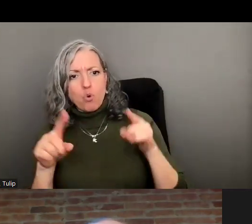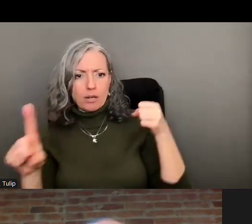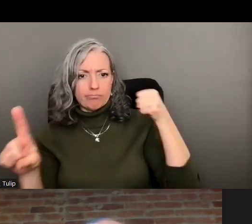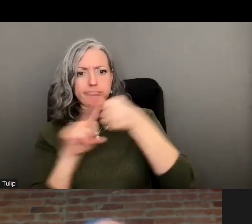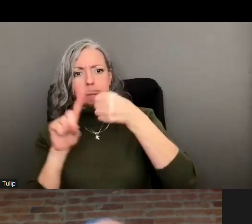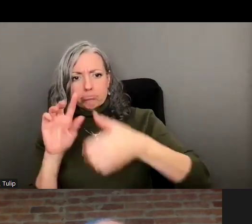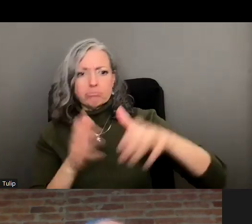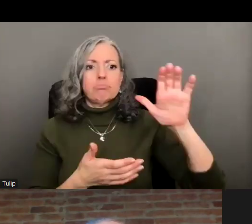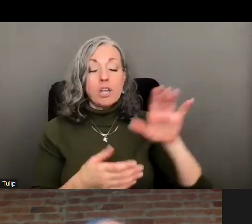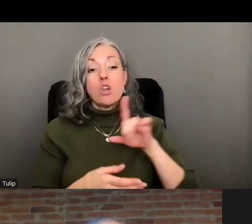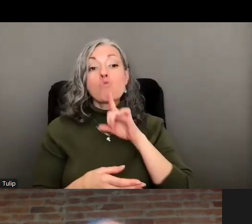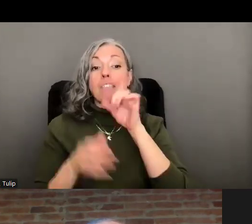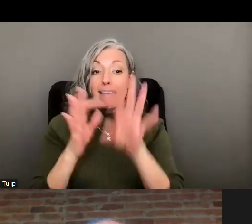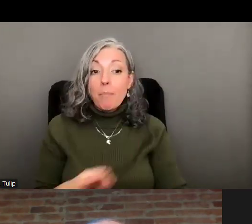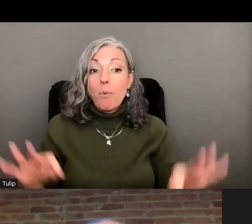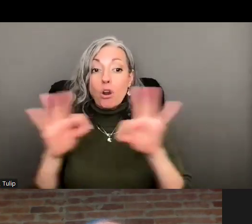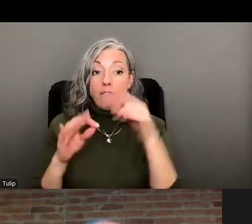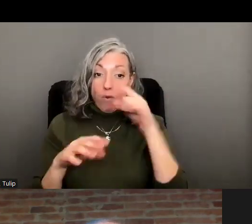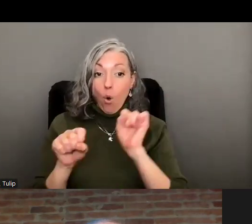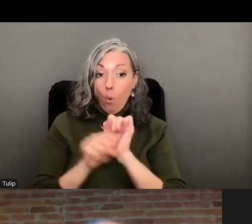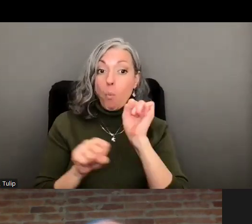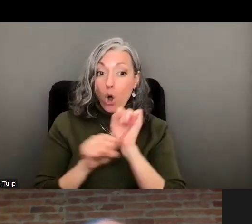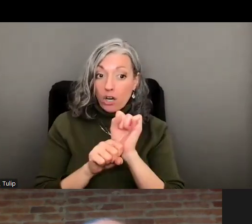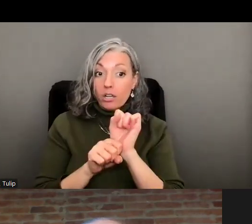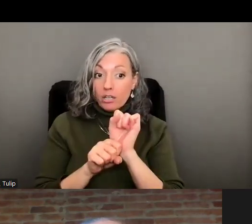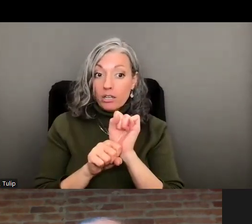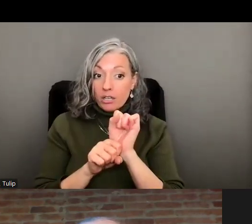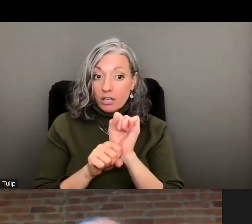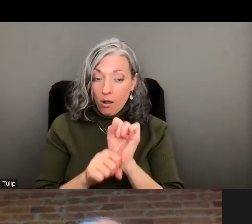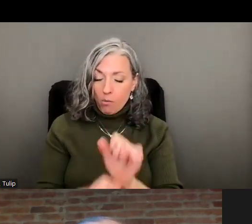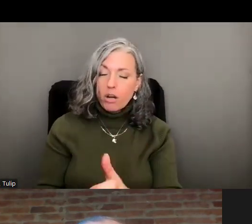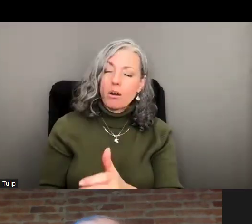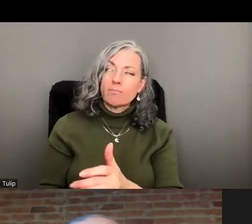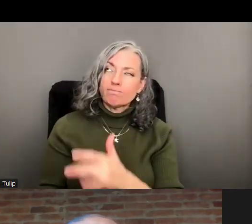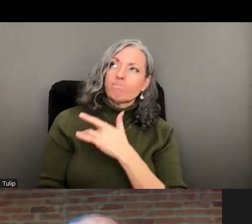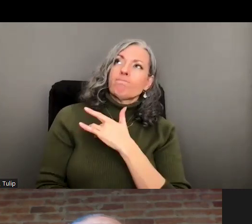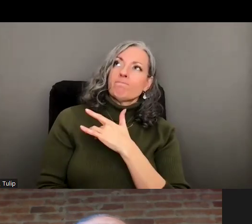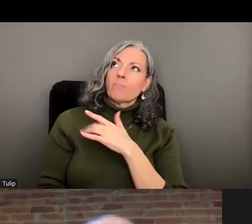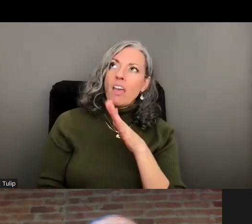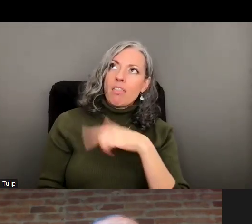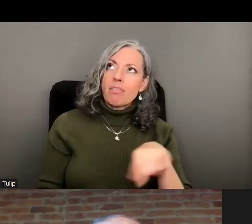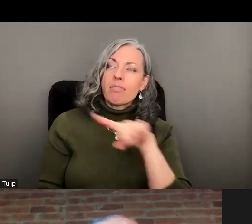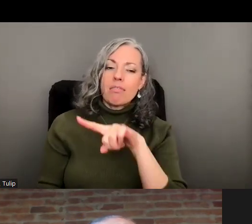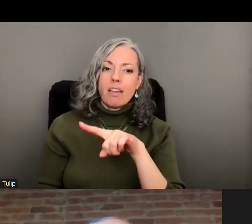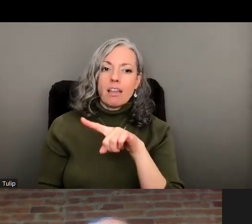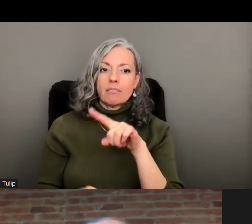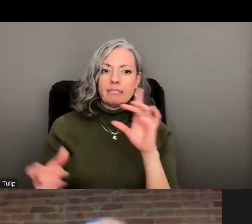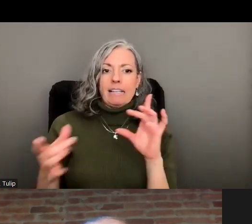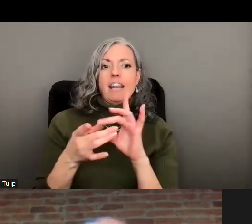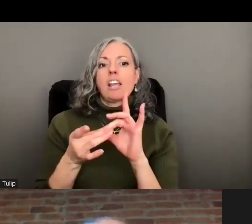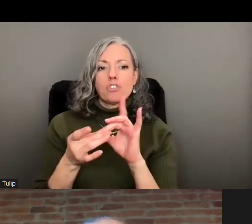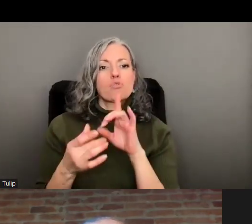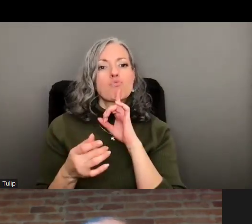is critical to this work. We are heartened that aging and disability resource connections are